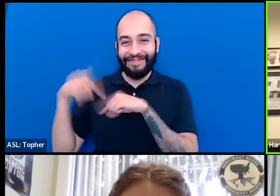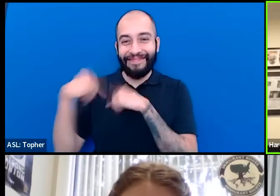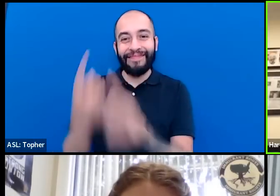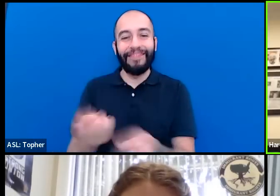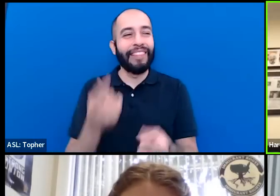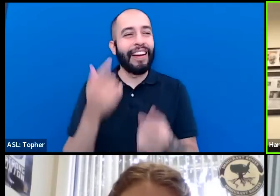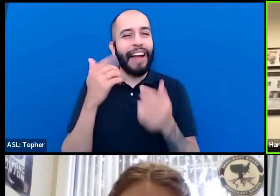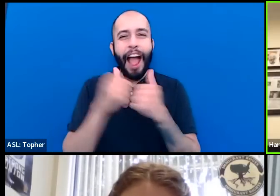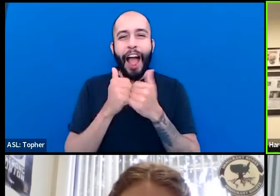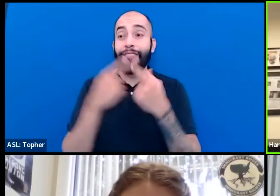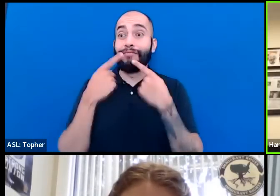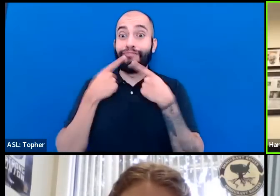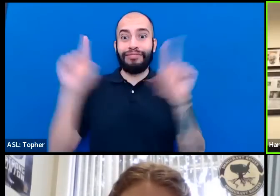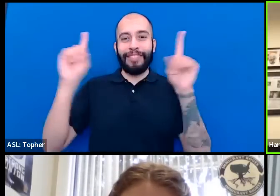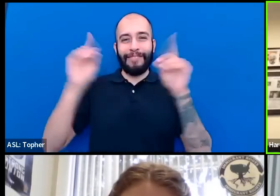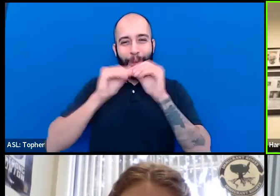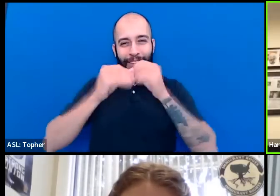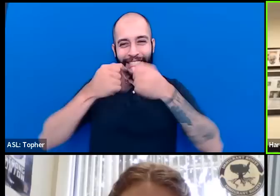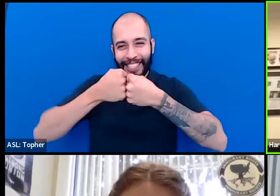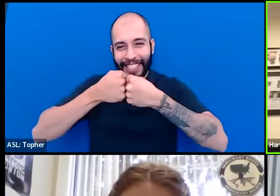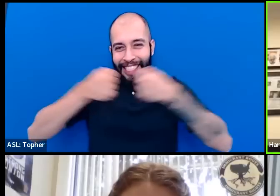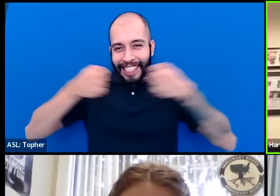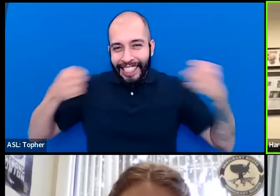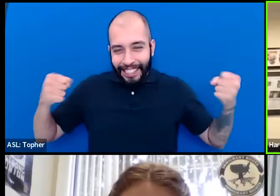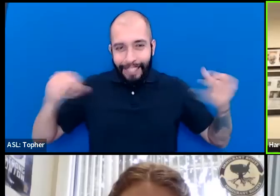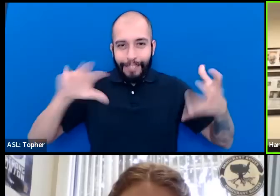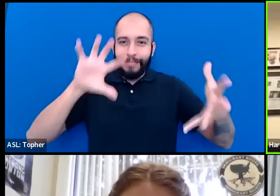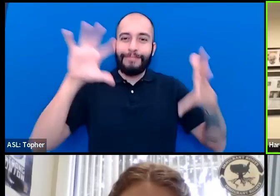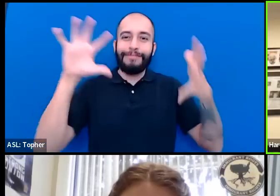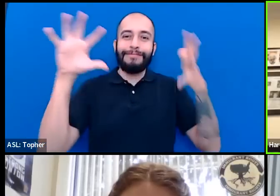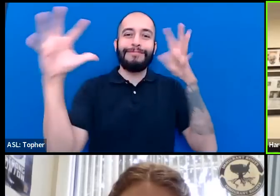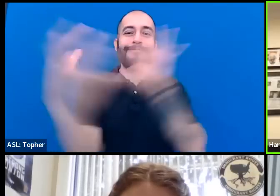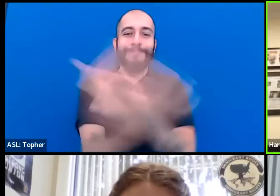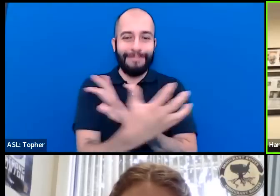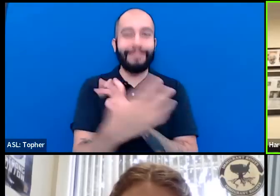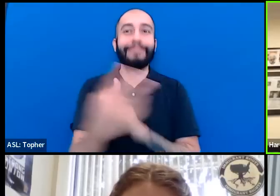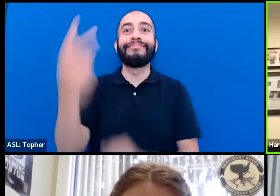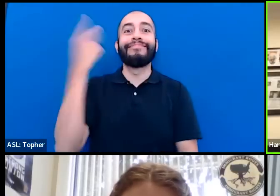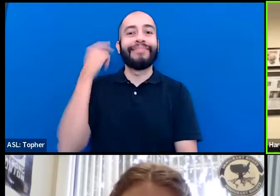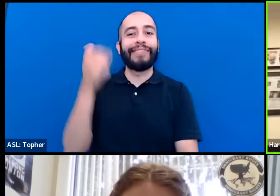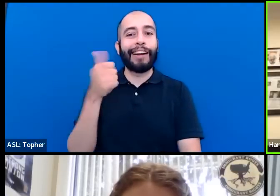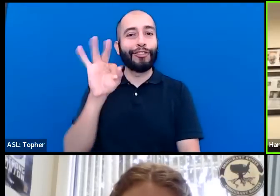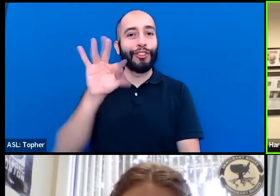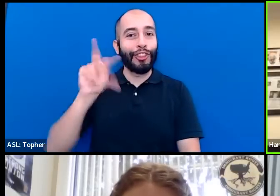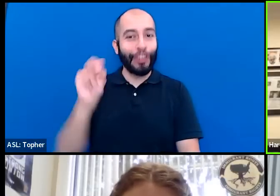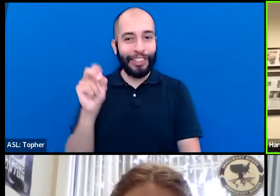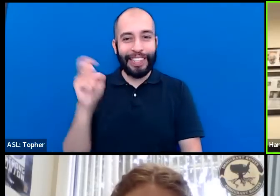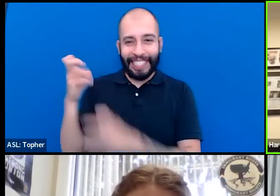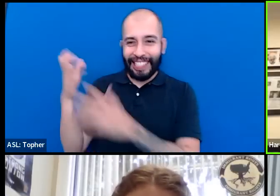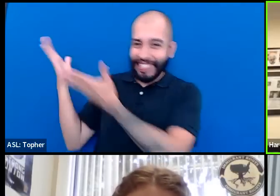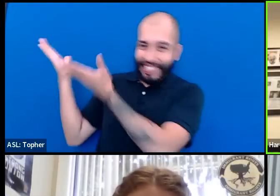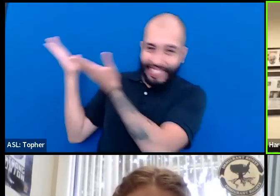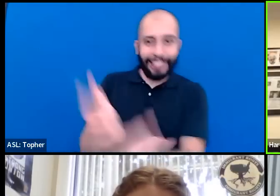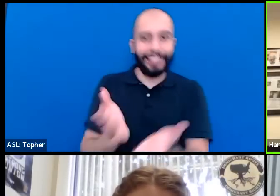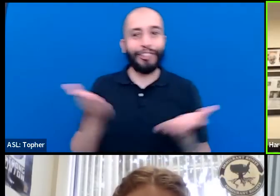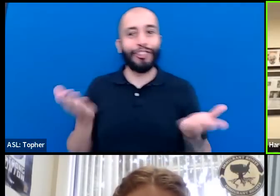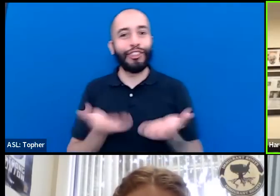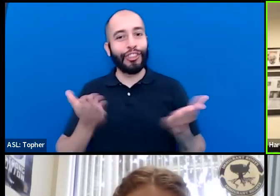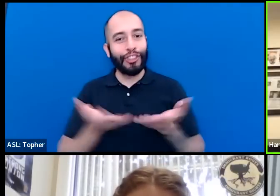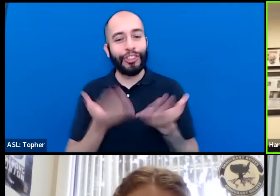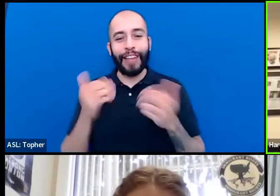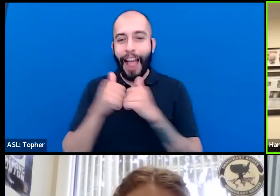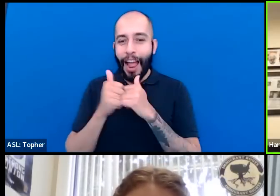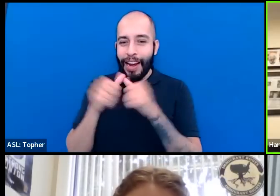American workers, we need to keep those sorts of things in mind. So with that, I'm going to talk